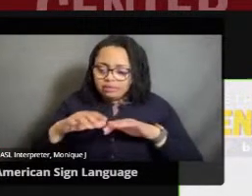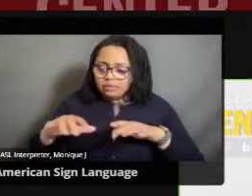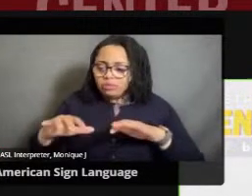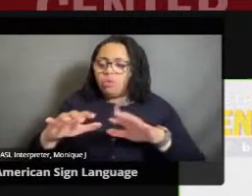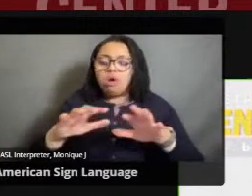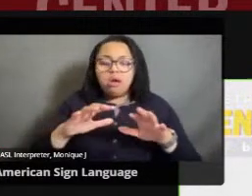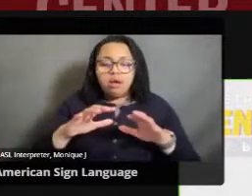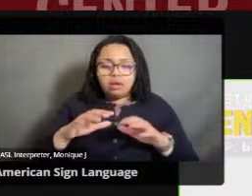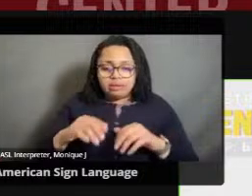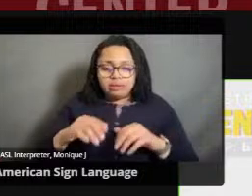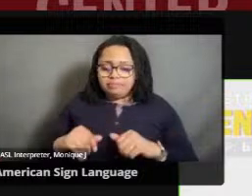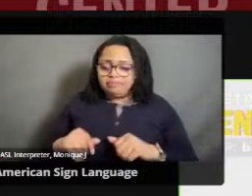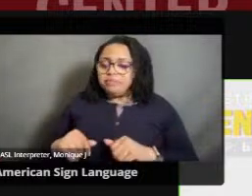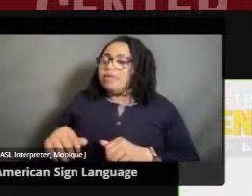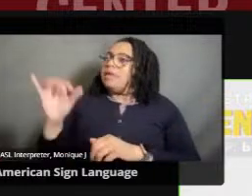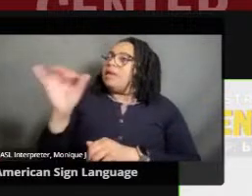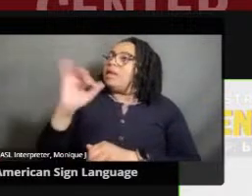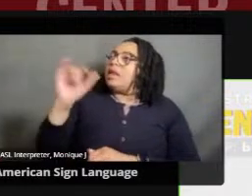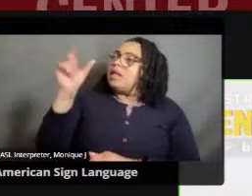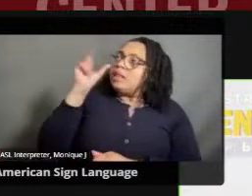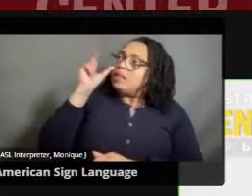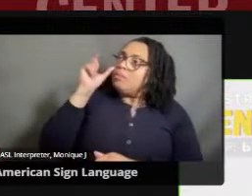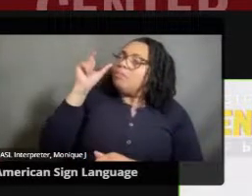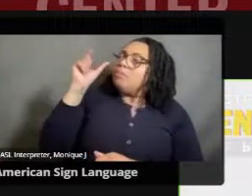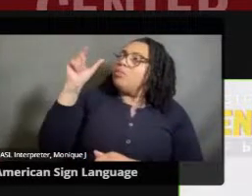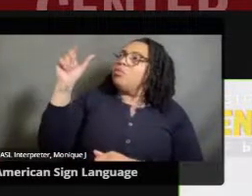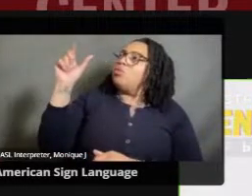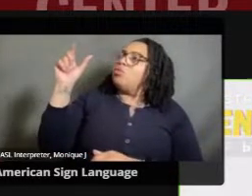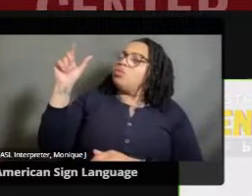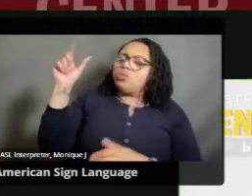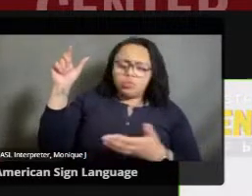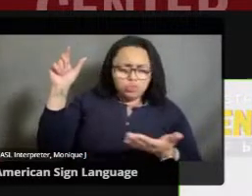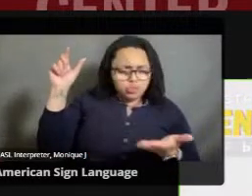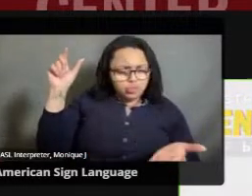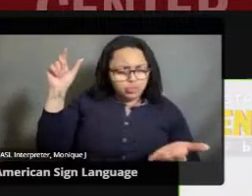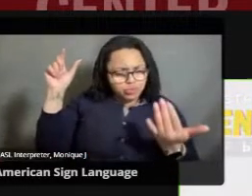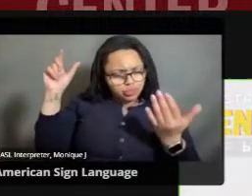Like the moon, you're beautiful.